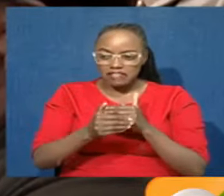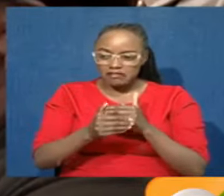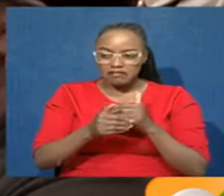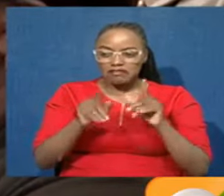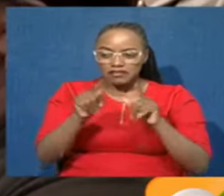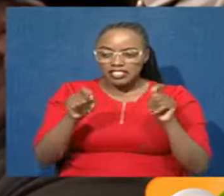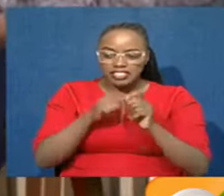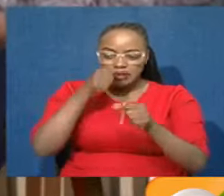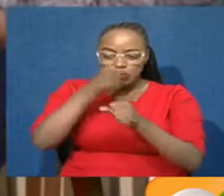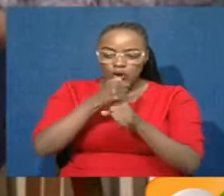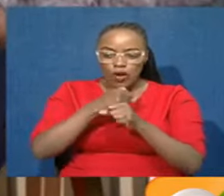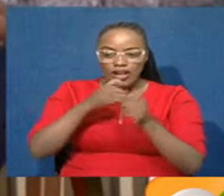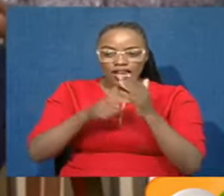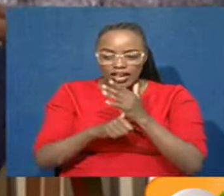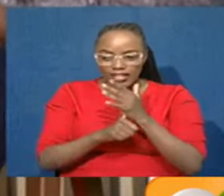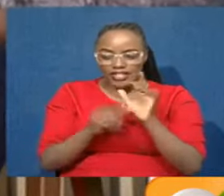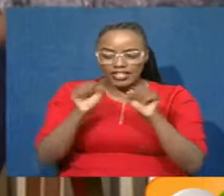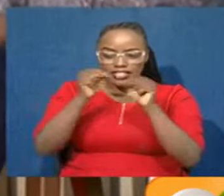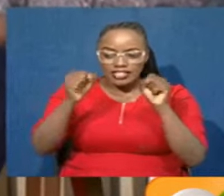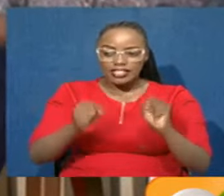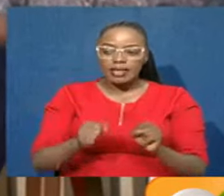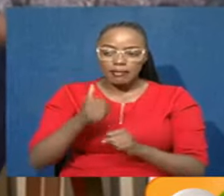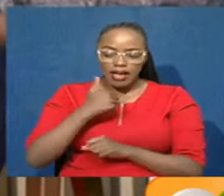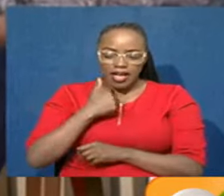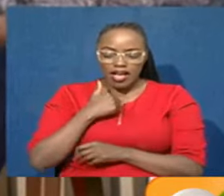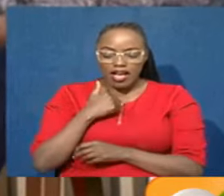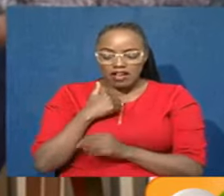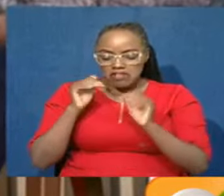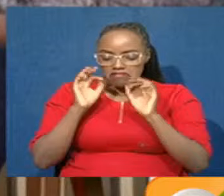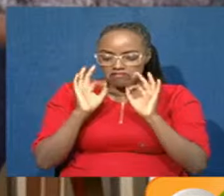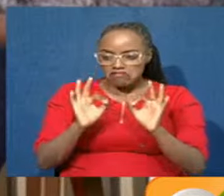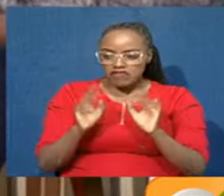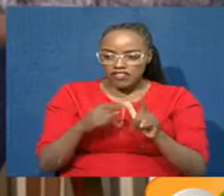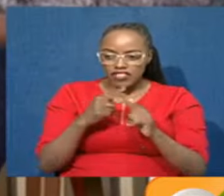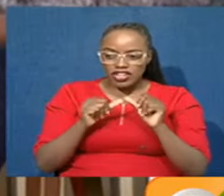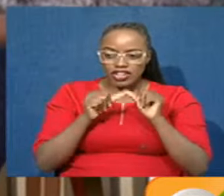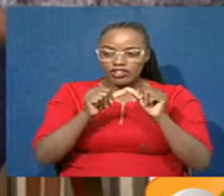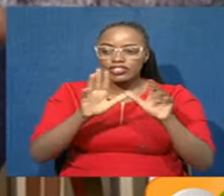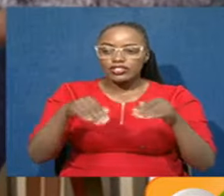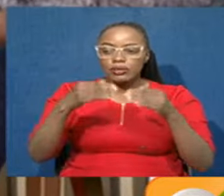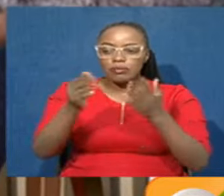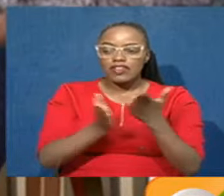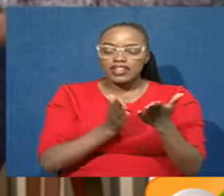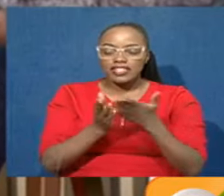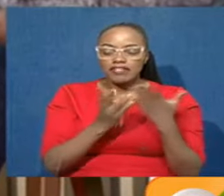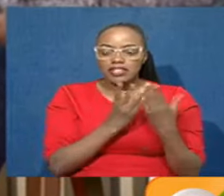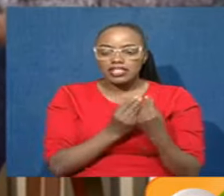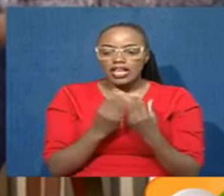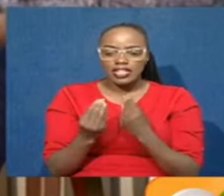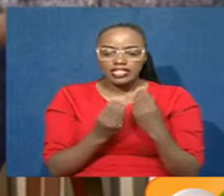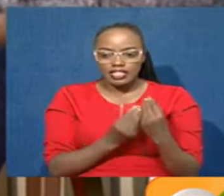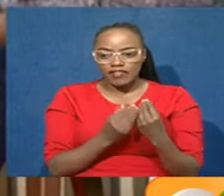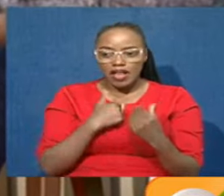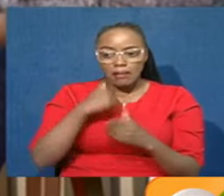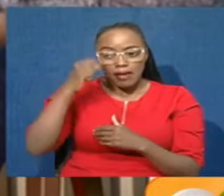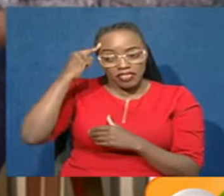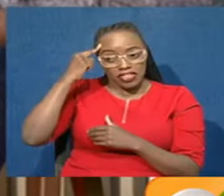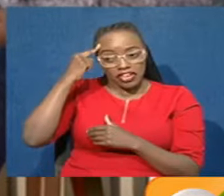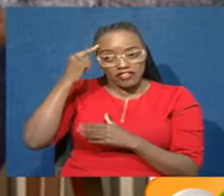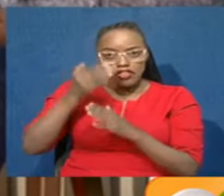team worked very hard to make sure that the system stabilizes, and after that we've continued providing services smoothly. And I think for